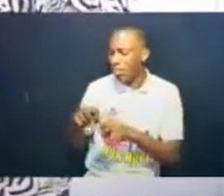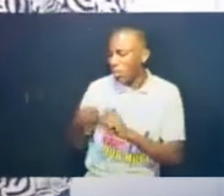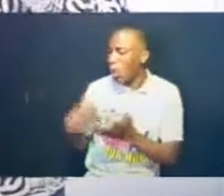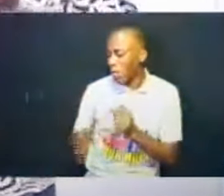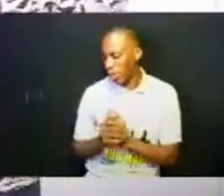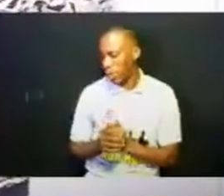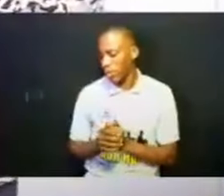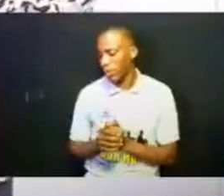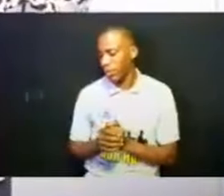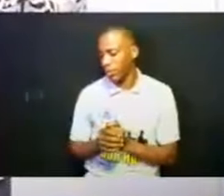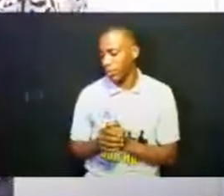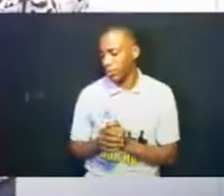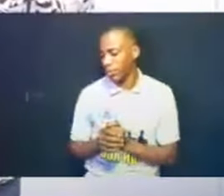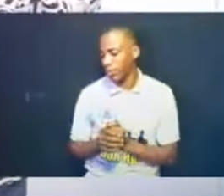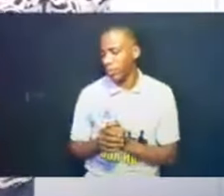Mm-hmm.